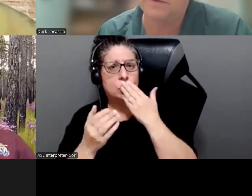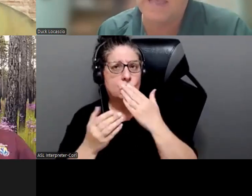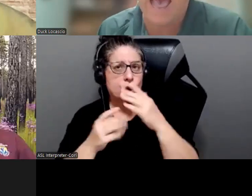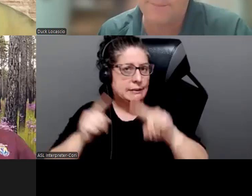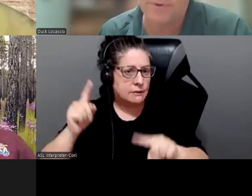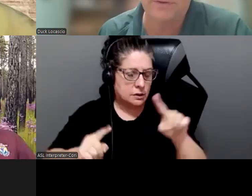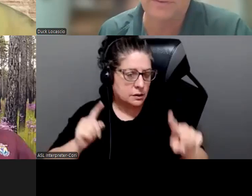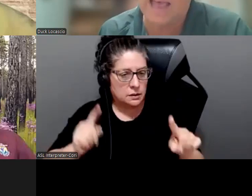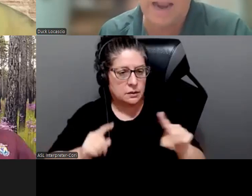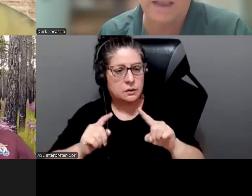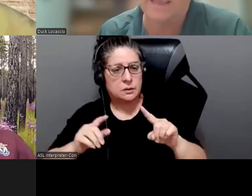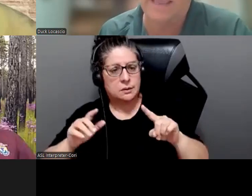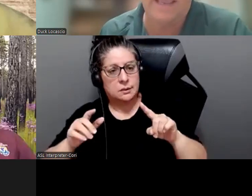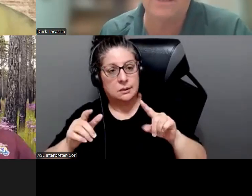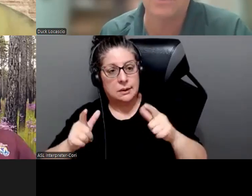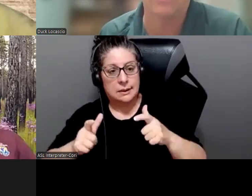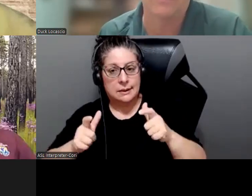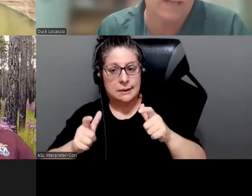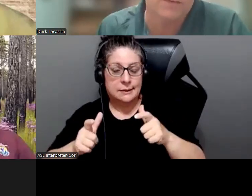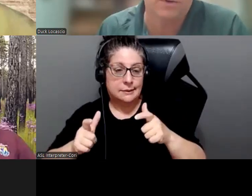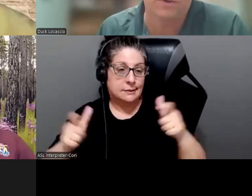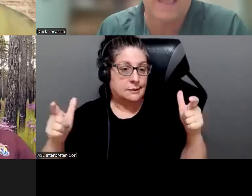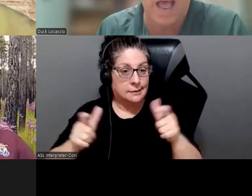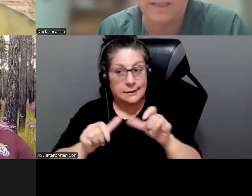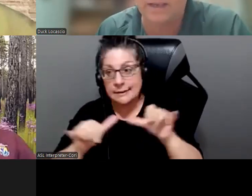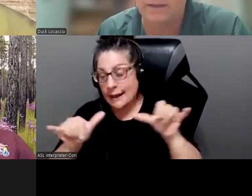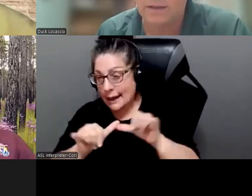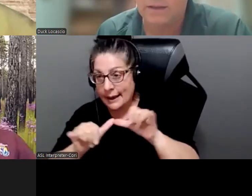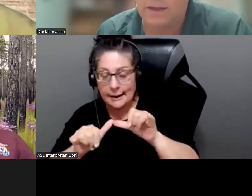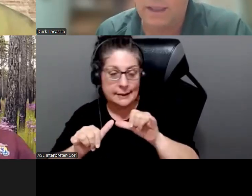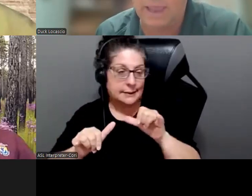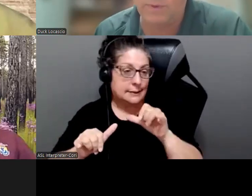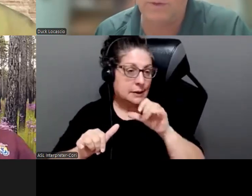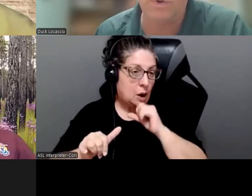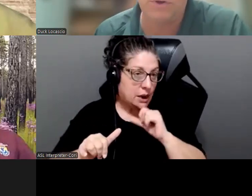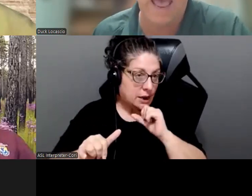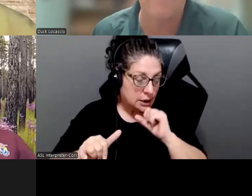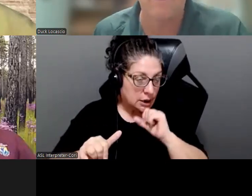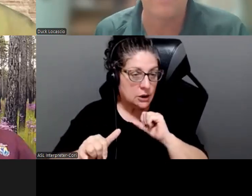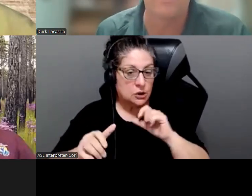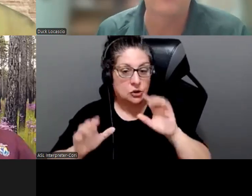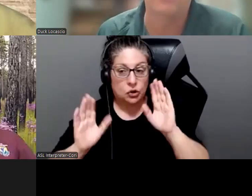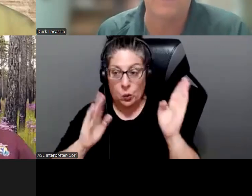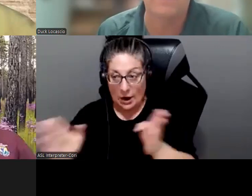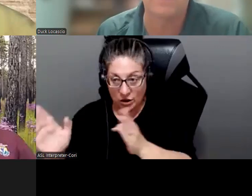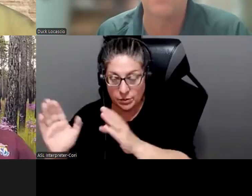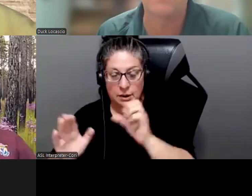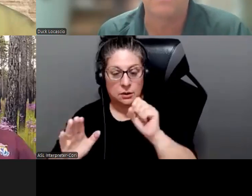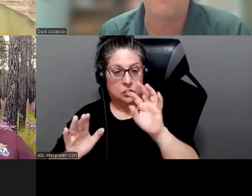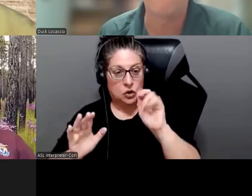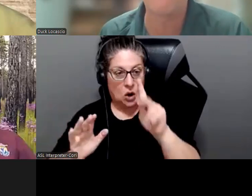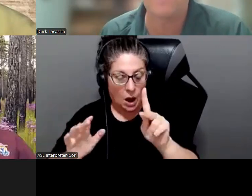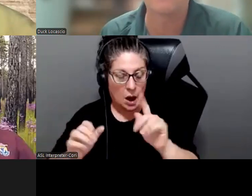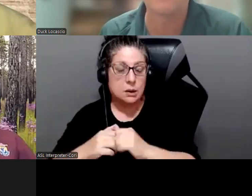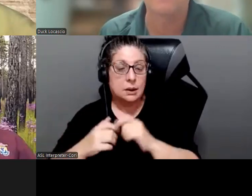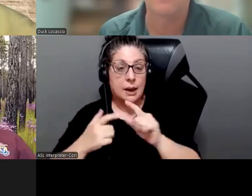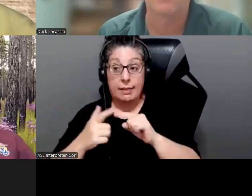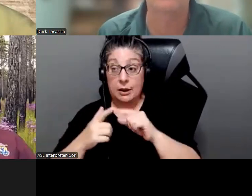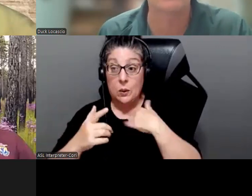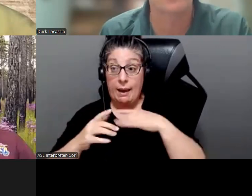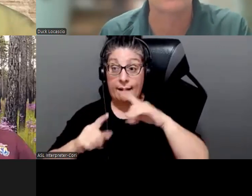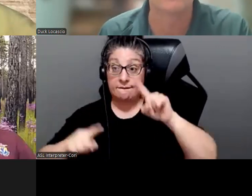of diameter, size, age, arrangement, or stocking. And when you have all those, you end up with a